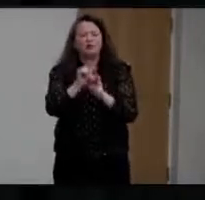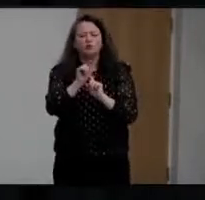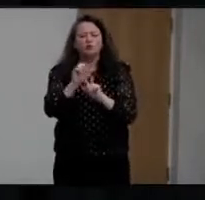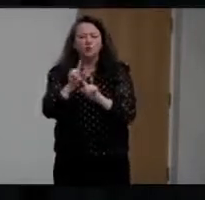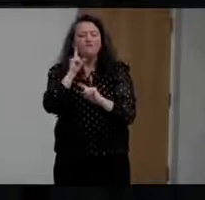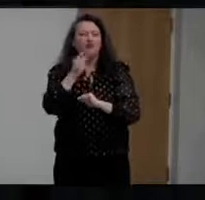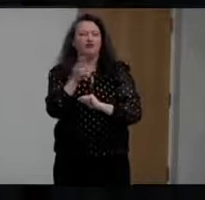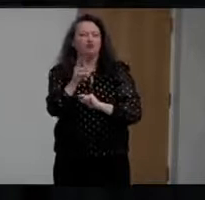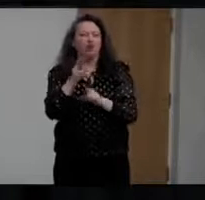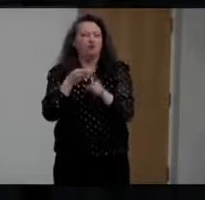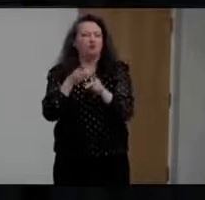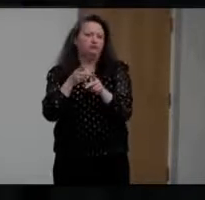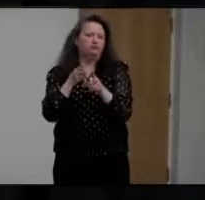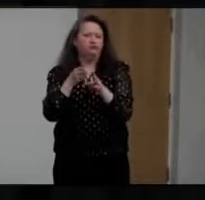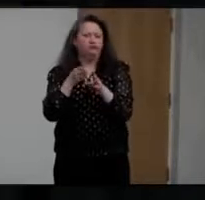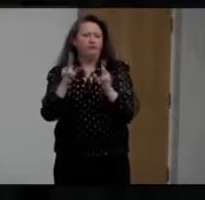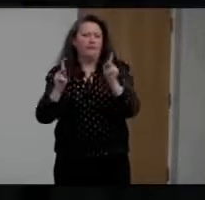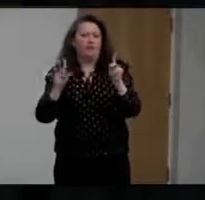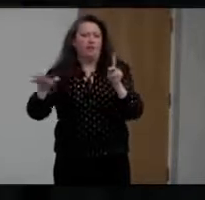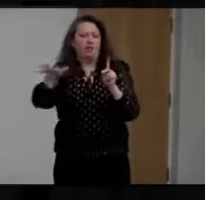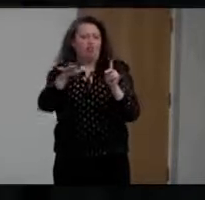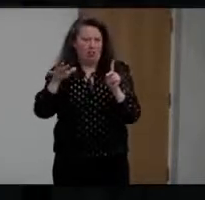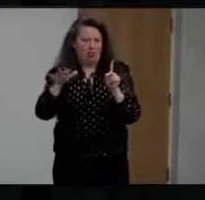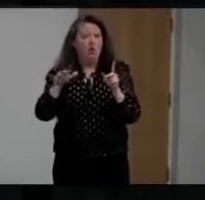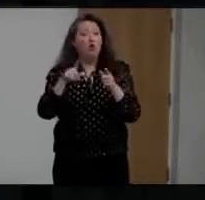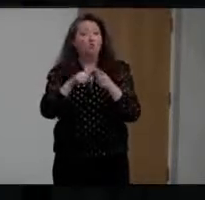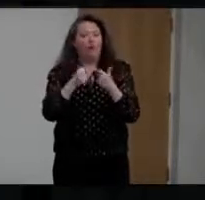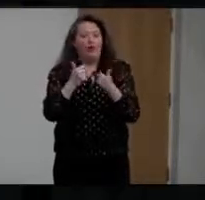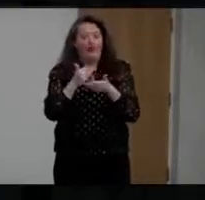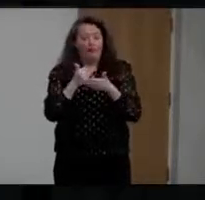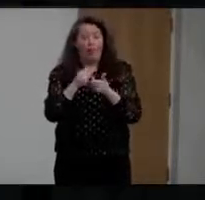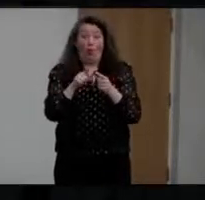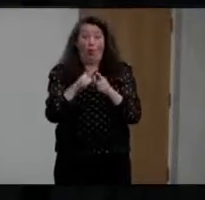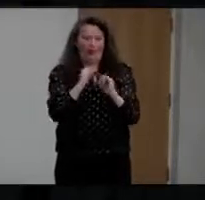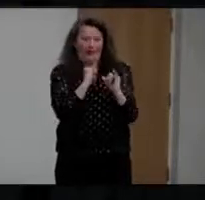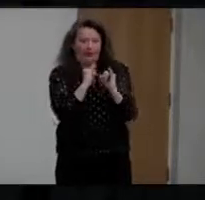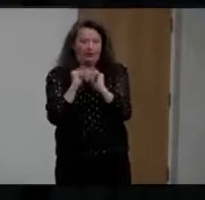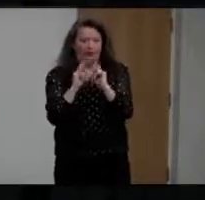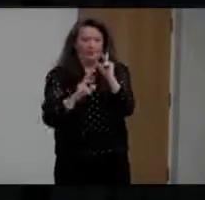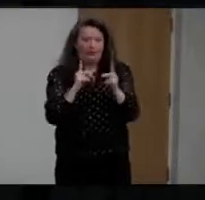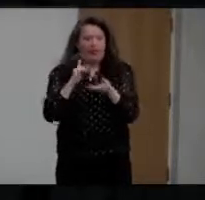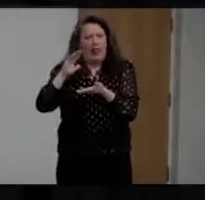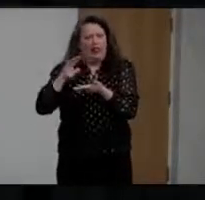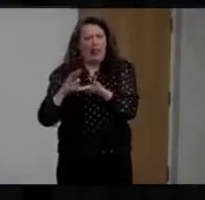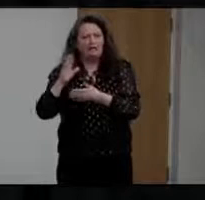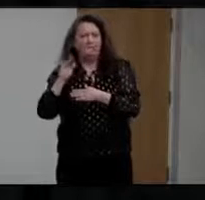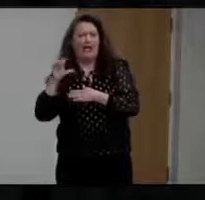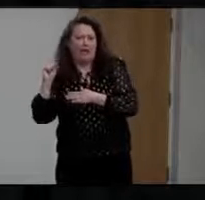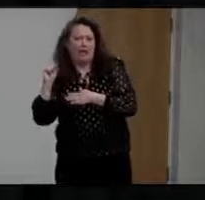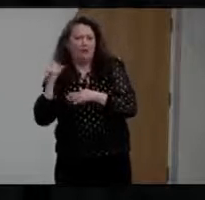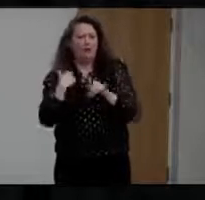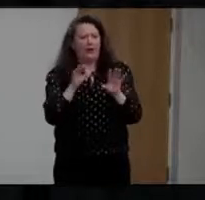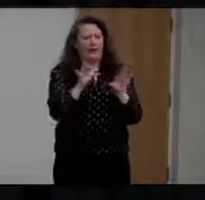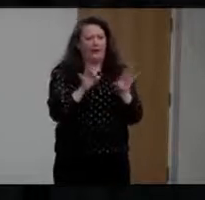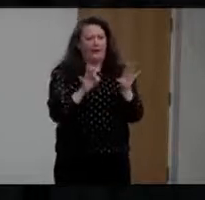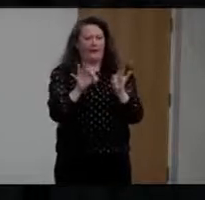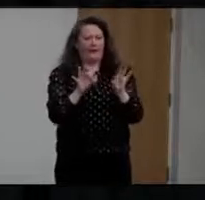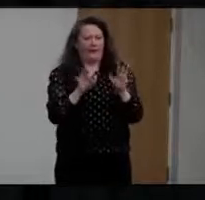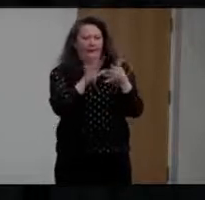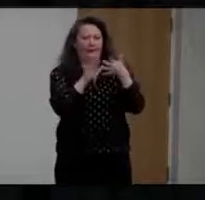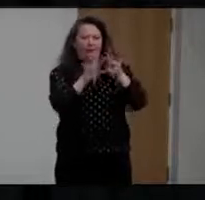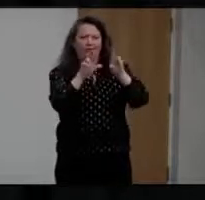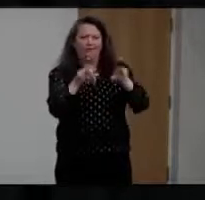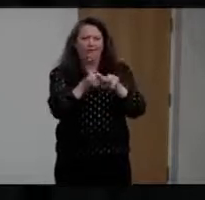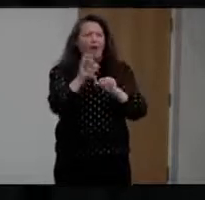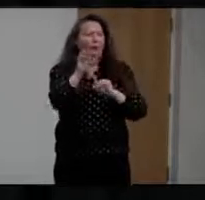them information to de-bias their decisions, right? So we're trying to look at how to change the language in job